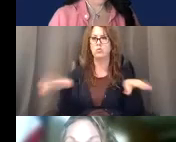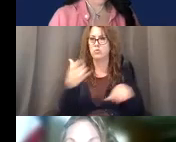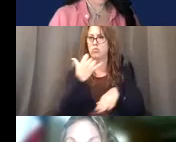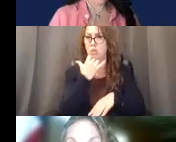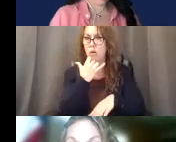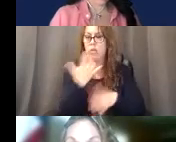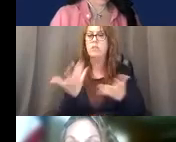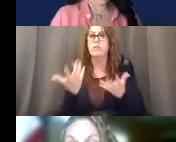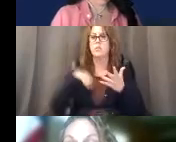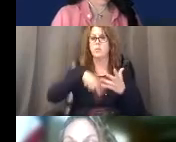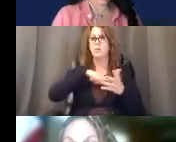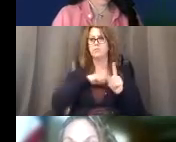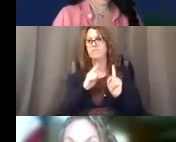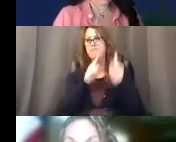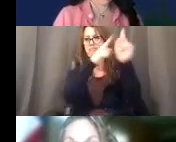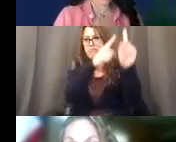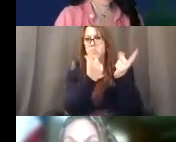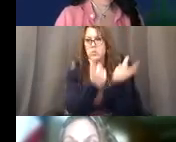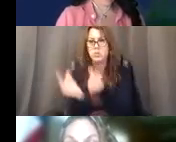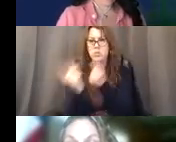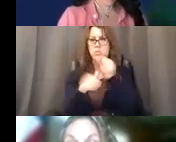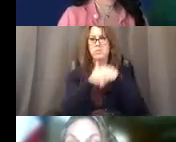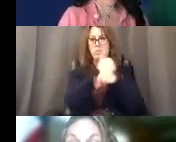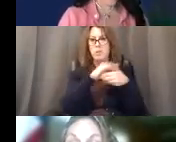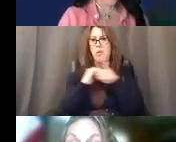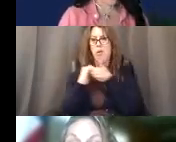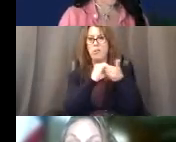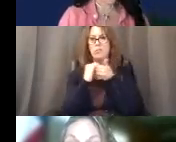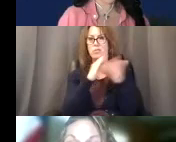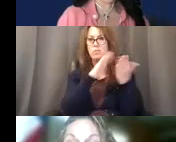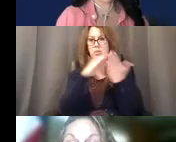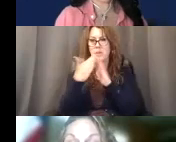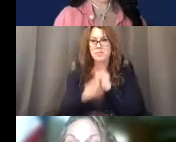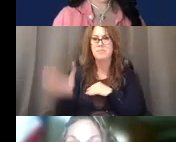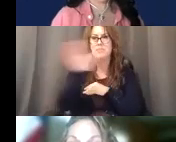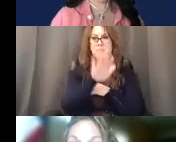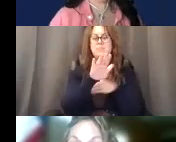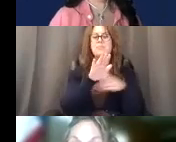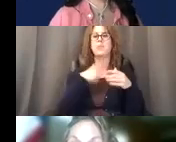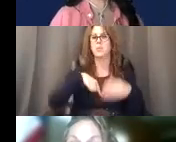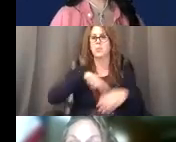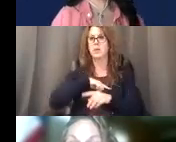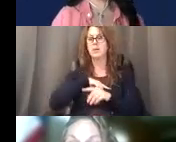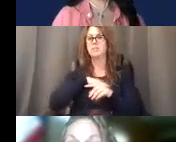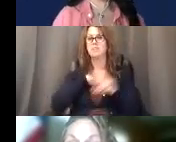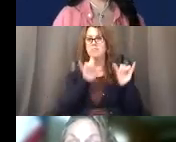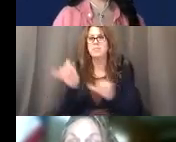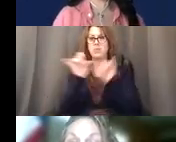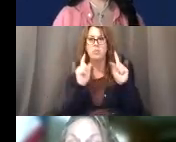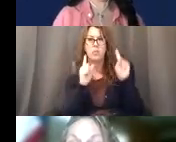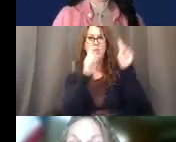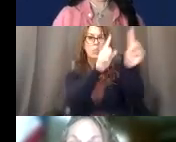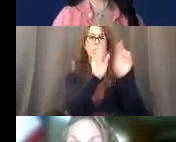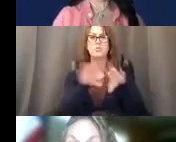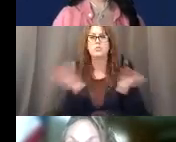building capacity of community partners, joining with others around a common goal of child and family well-being, and